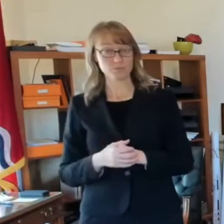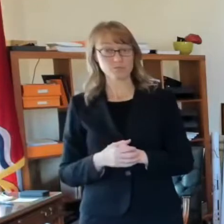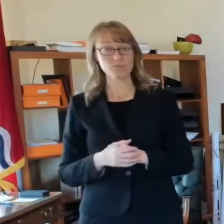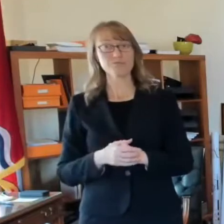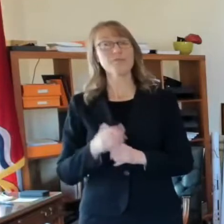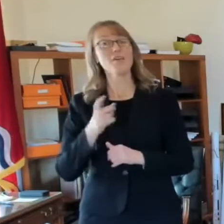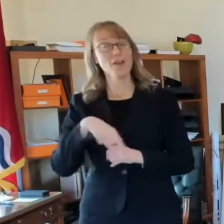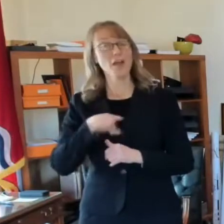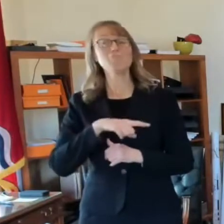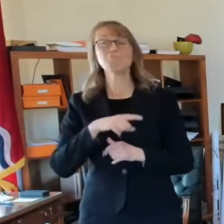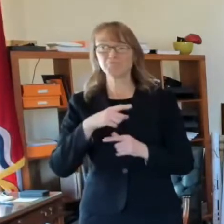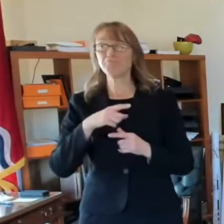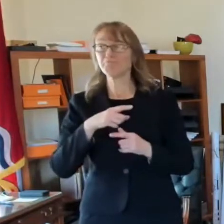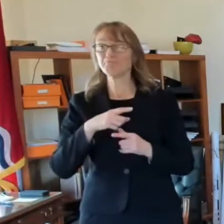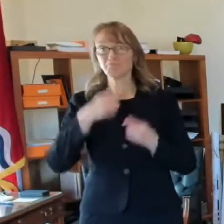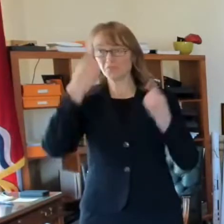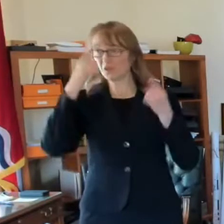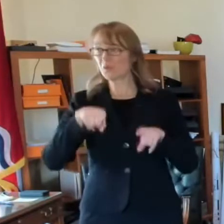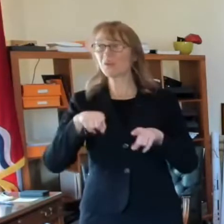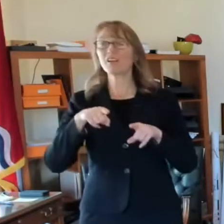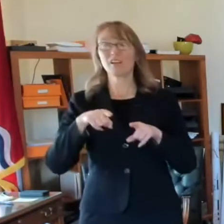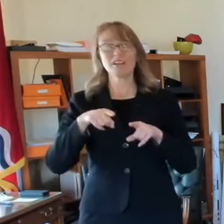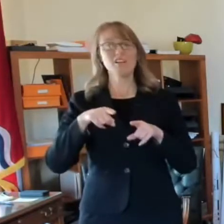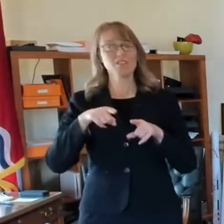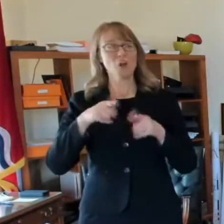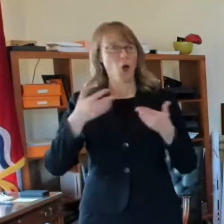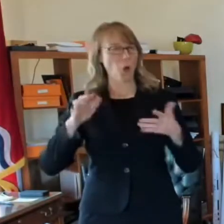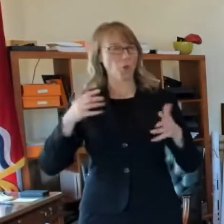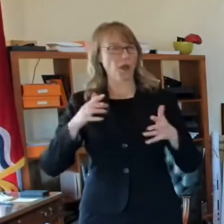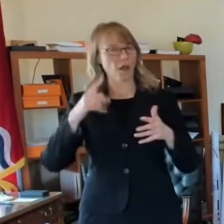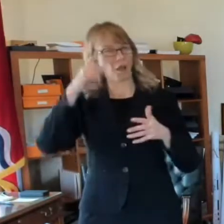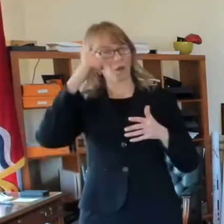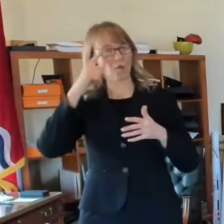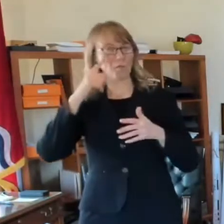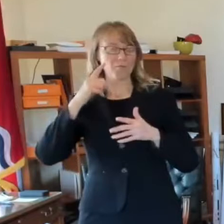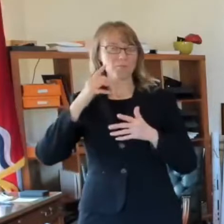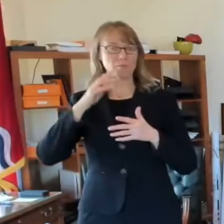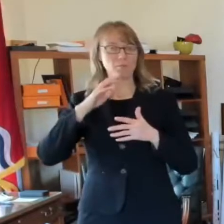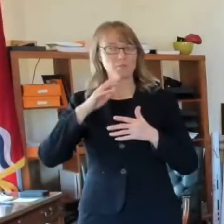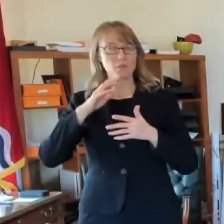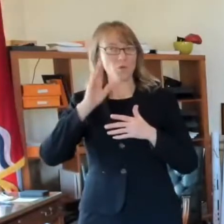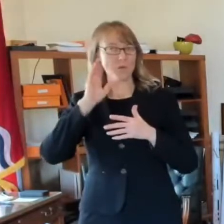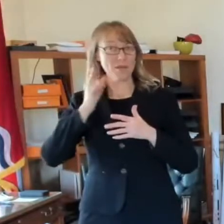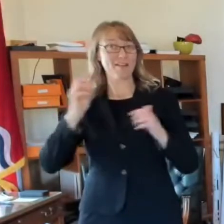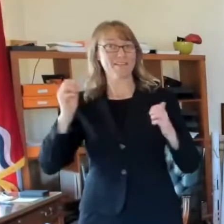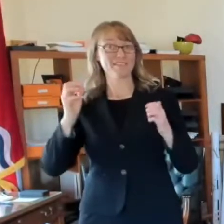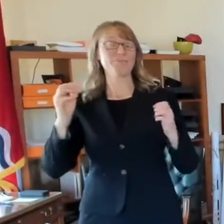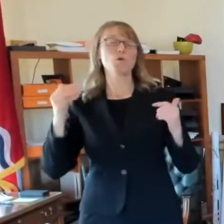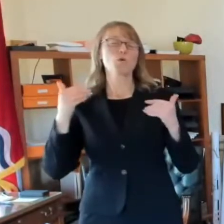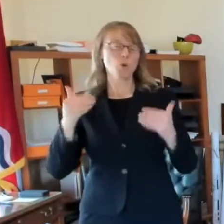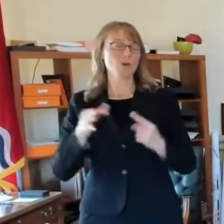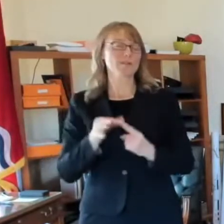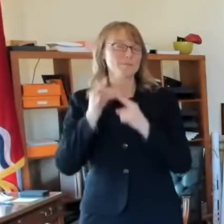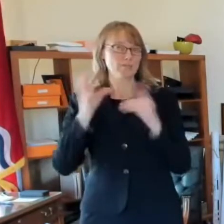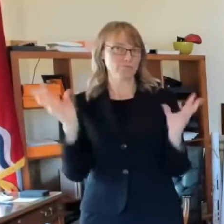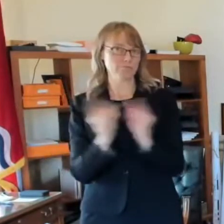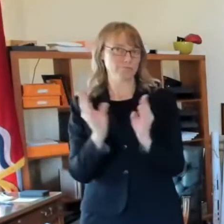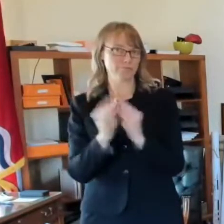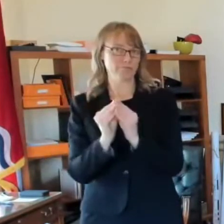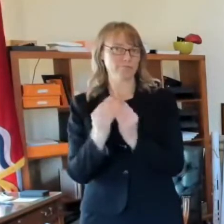was supposed to go into session tomorrow. Was it tomorrow? It was this week for sure. This week, I think tomorrow, but